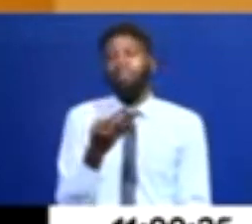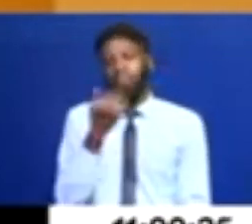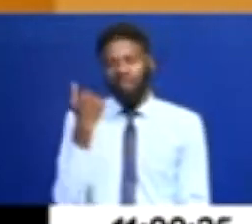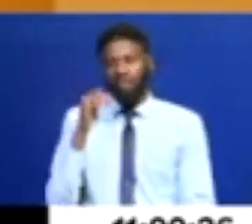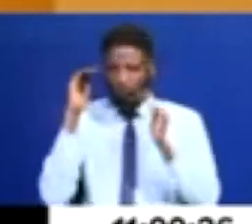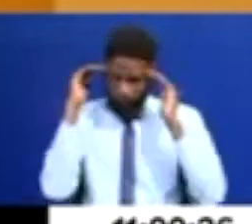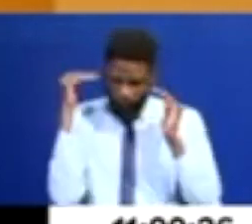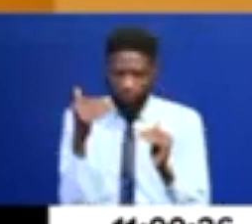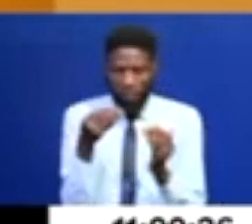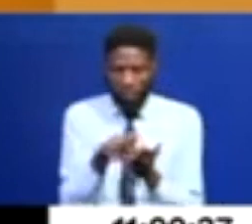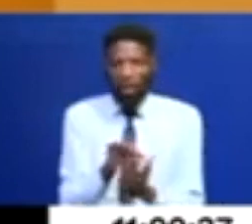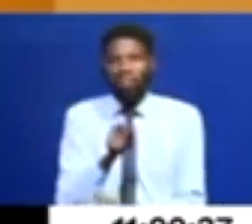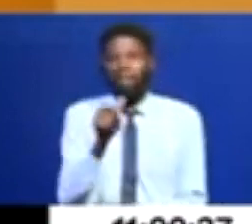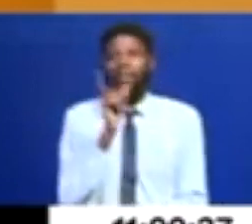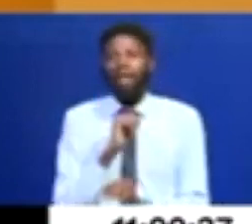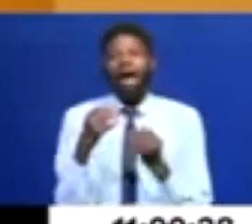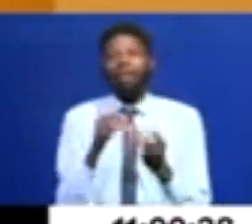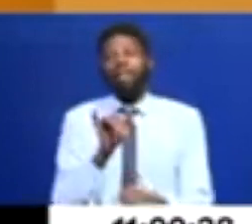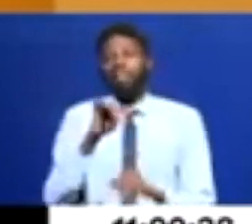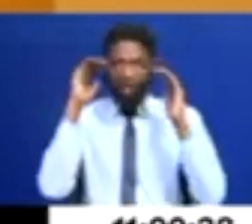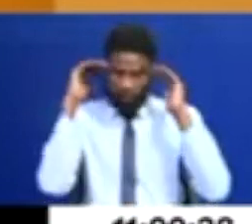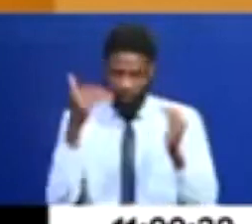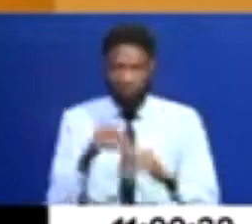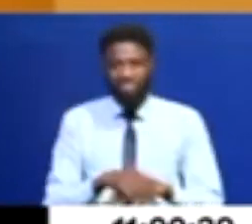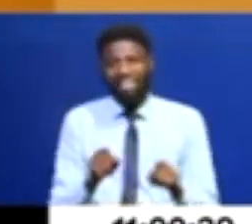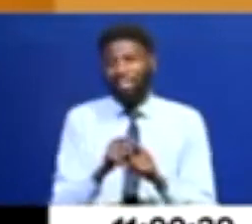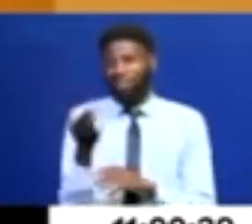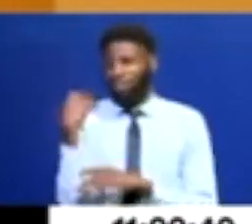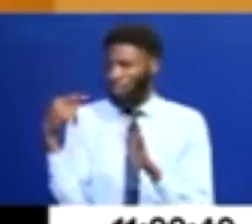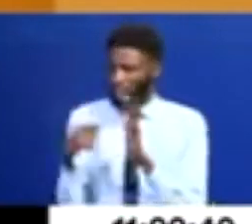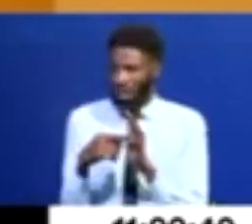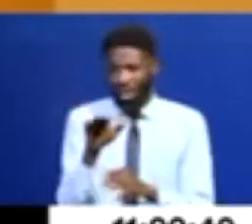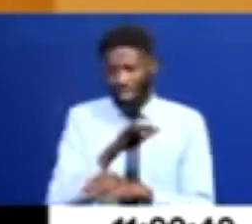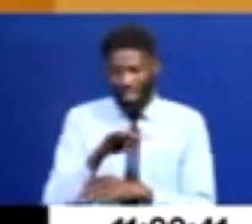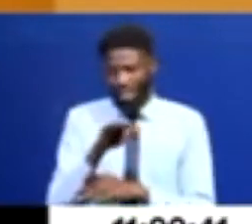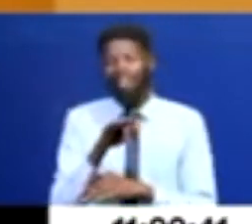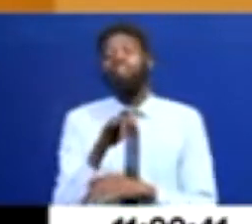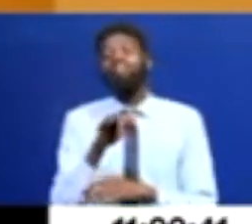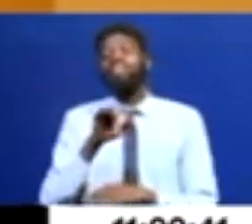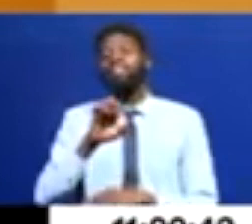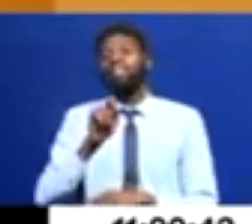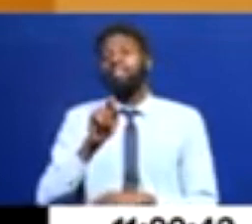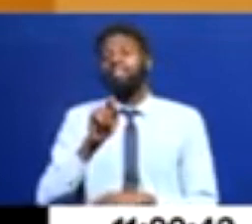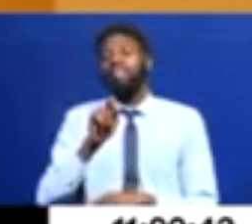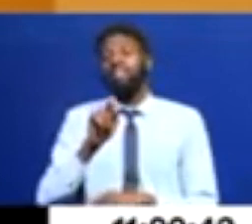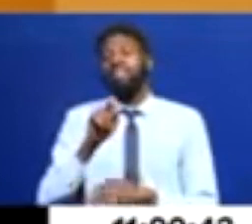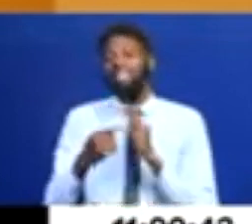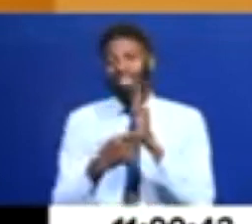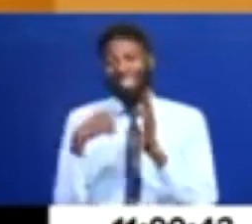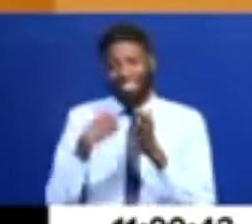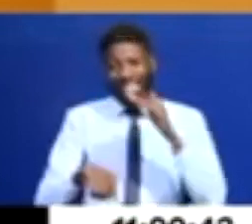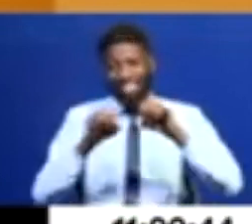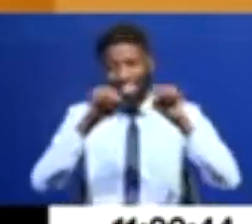amount paid. The same as the same point that you raised on the electronic tax system. It's also again a welcome move. All that we